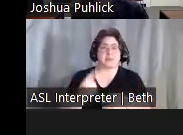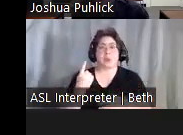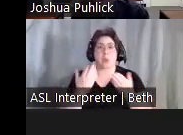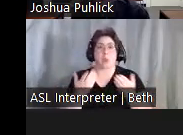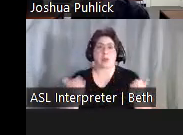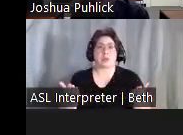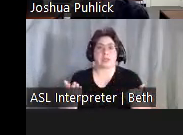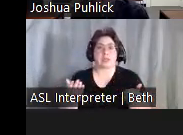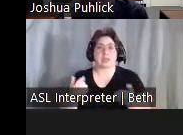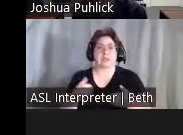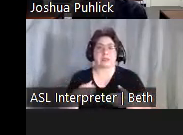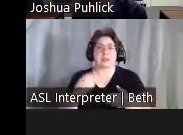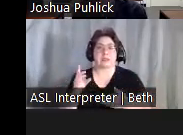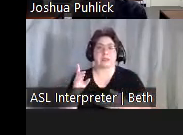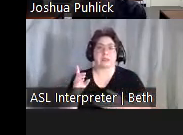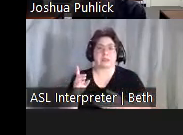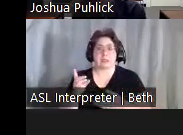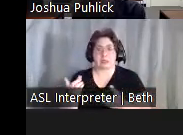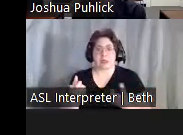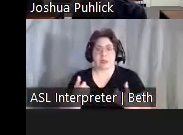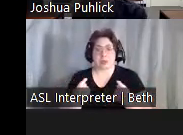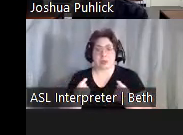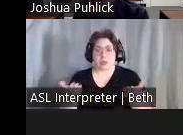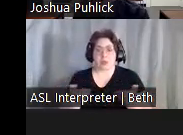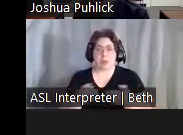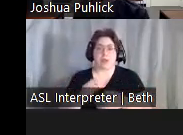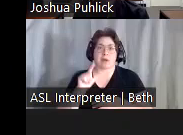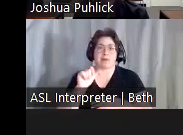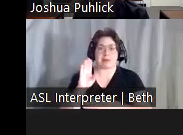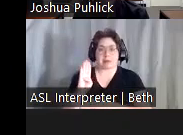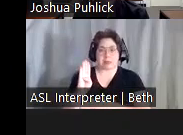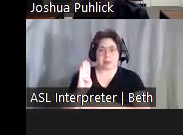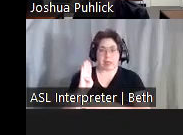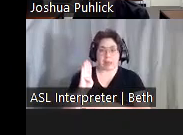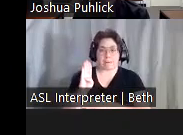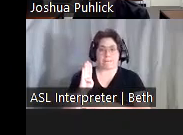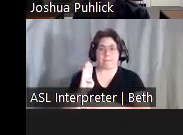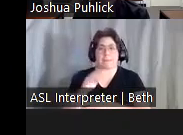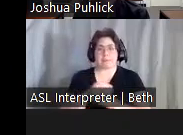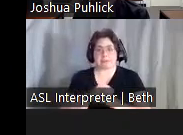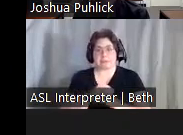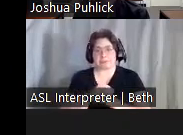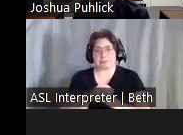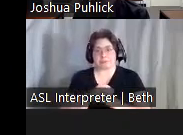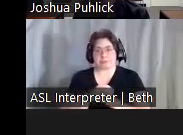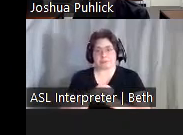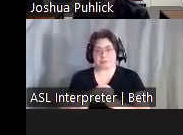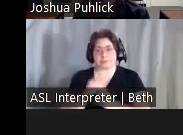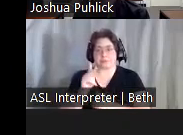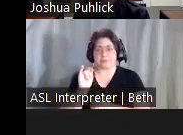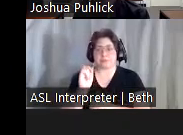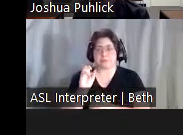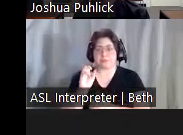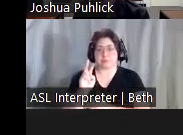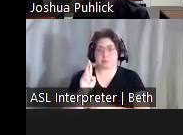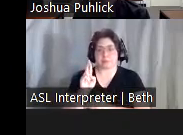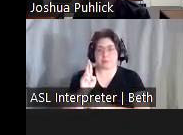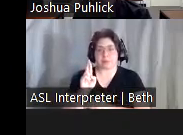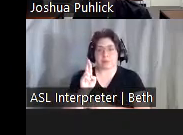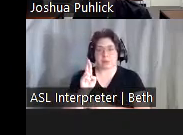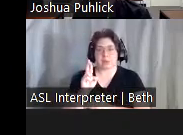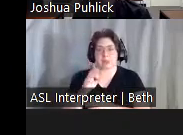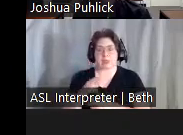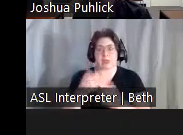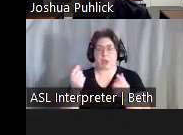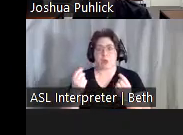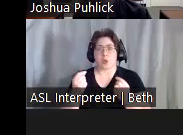did here with Kier Klepsik's lab, his entomology lab, was go through and take cross sections from